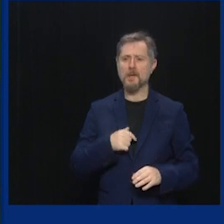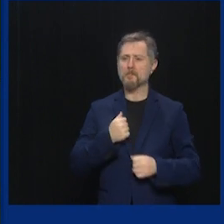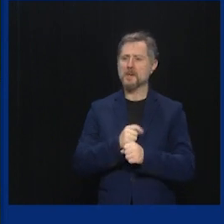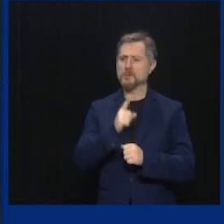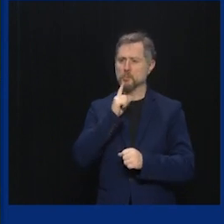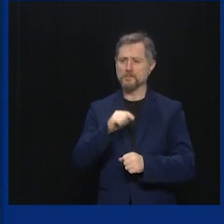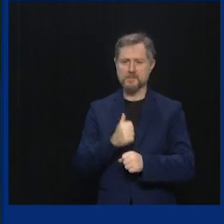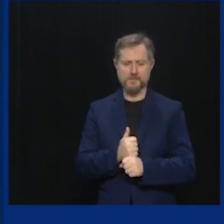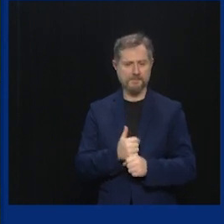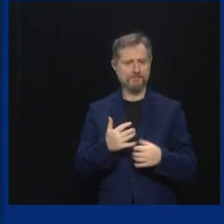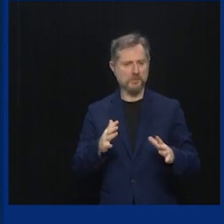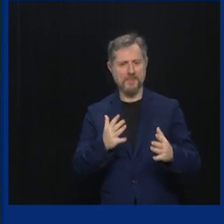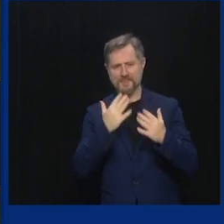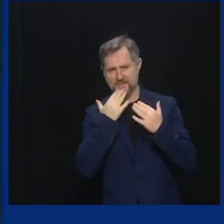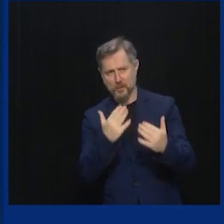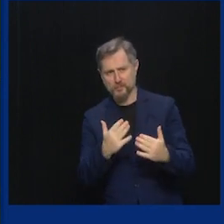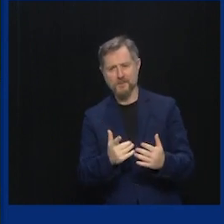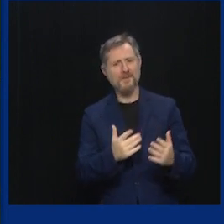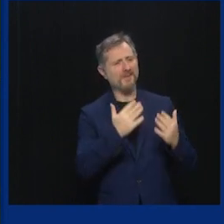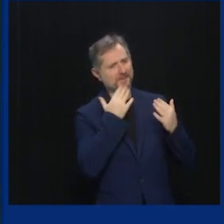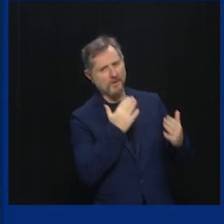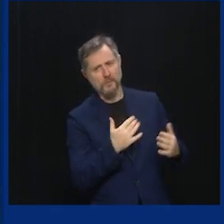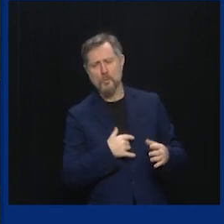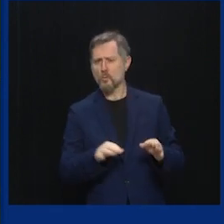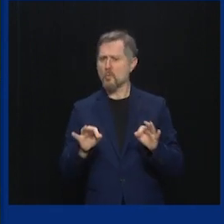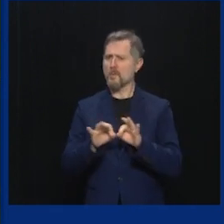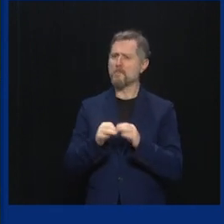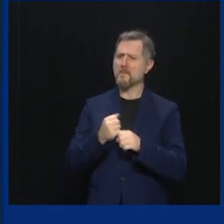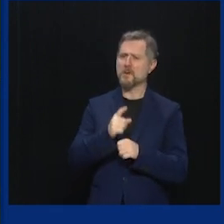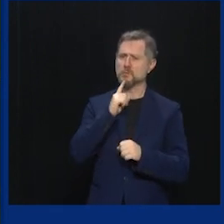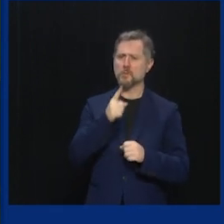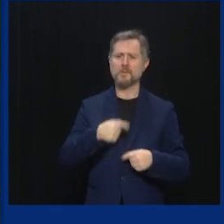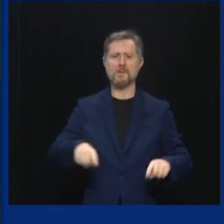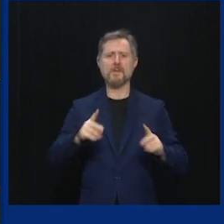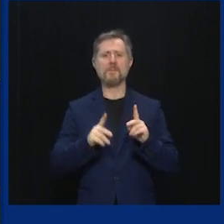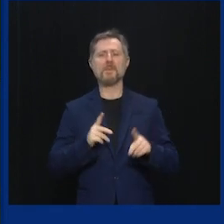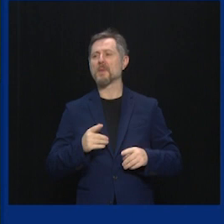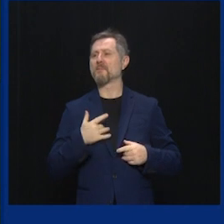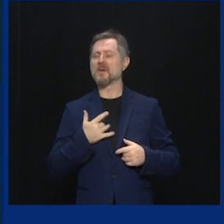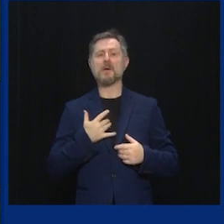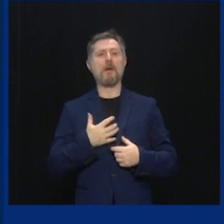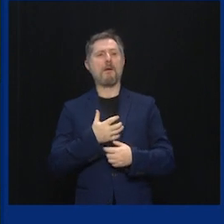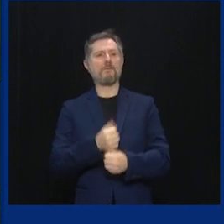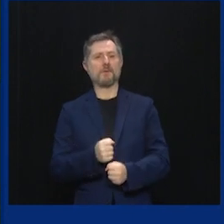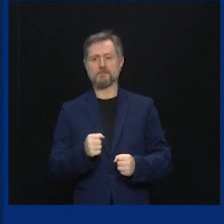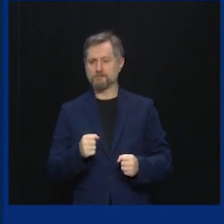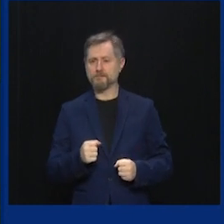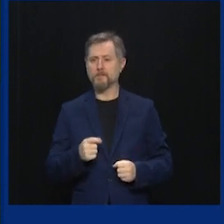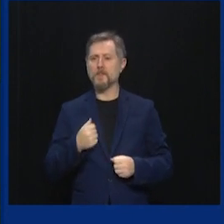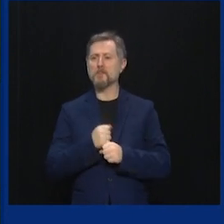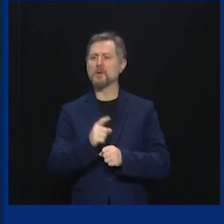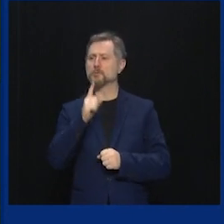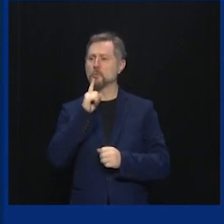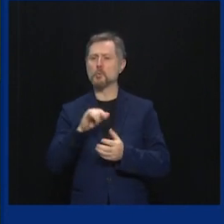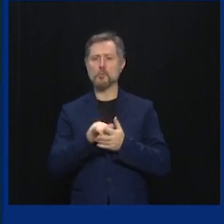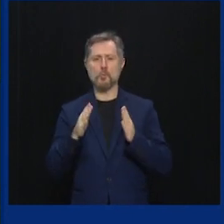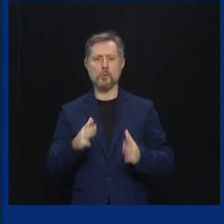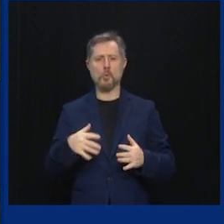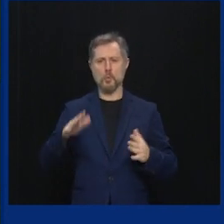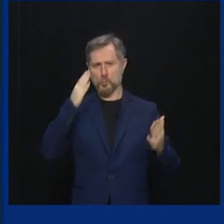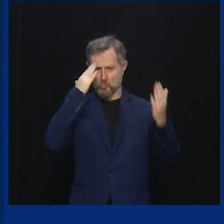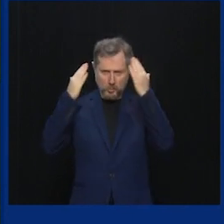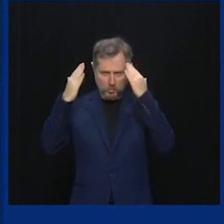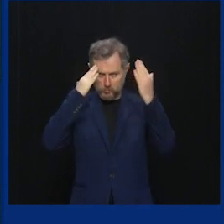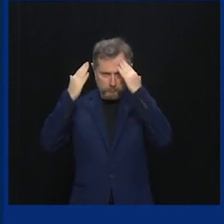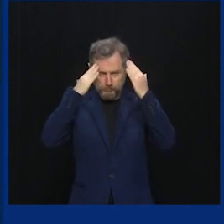right, just wanted to confirm that. It's important to us to instill that confidence, as I've always had, but I want to make sure New Yorkers know that this is a real gem in our state,